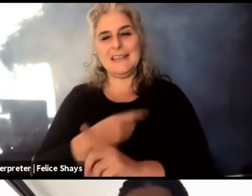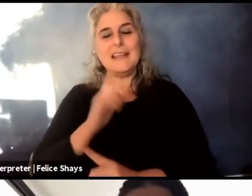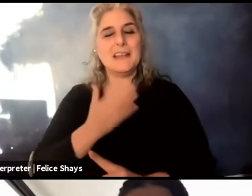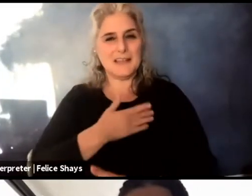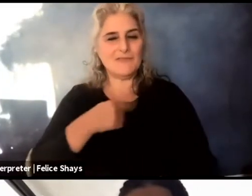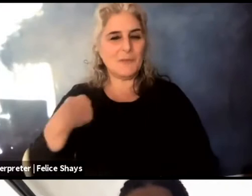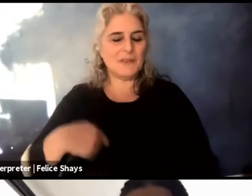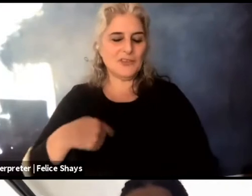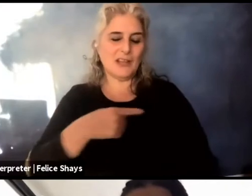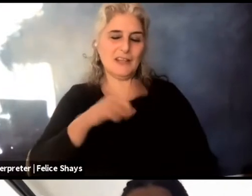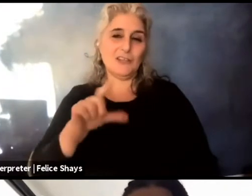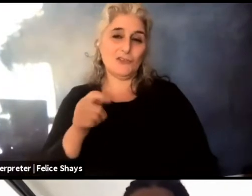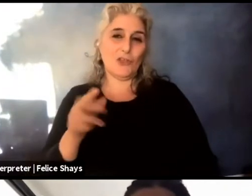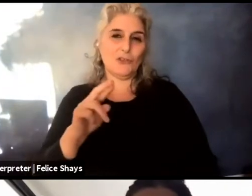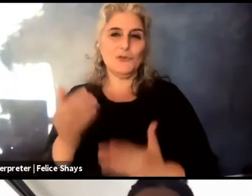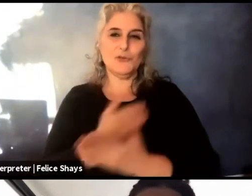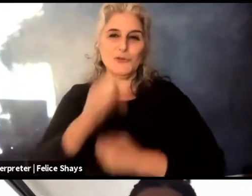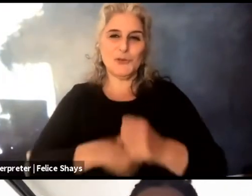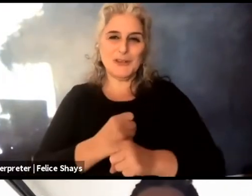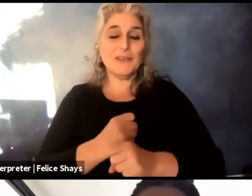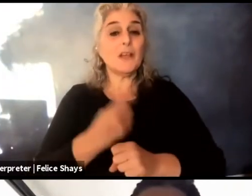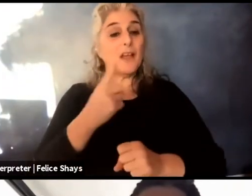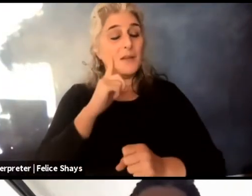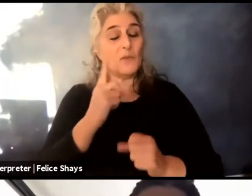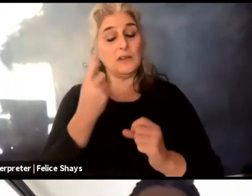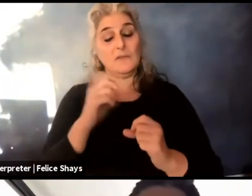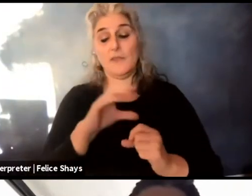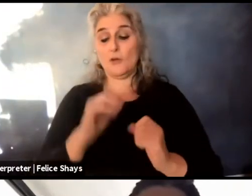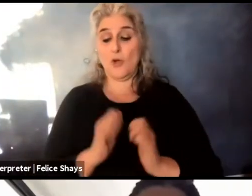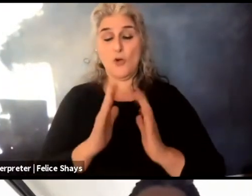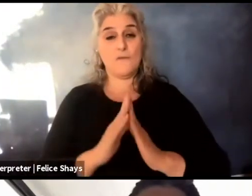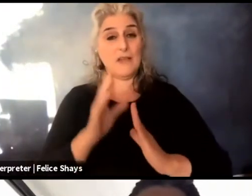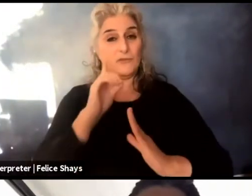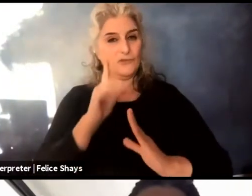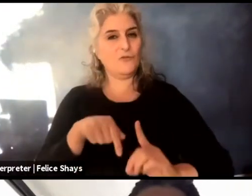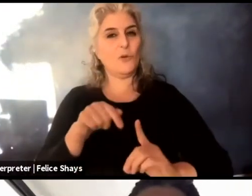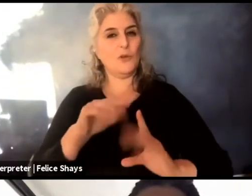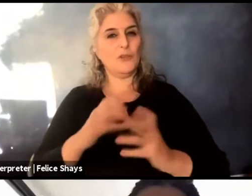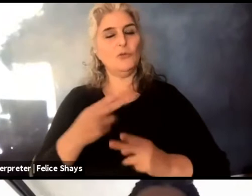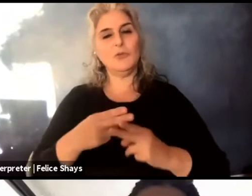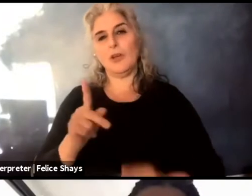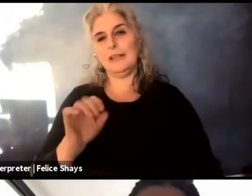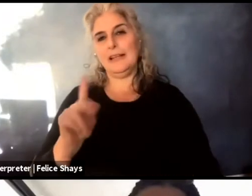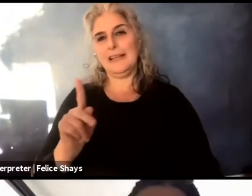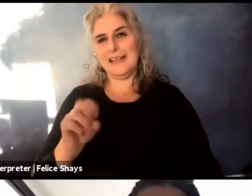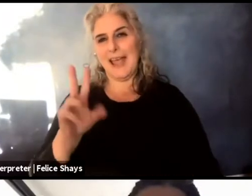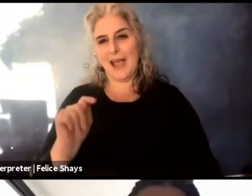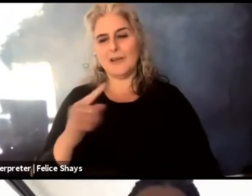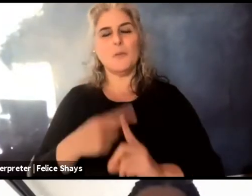and I am one of the co-founders of Kink Out and part of the Body of Workers